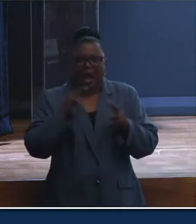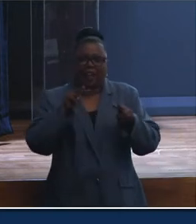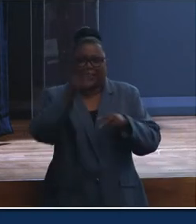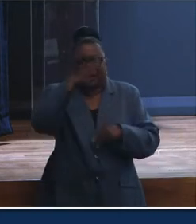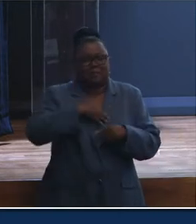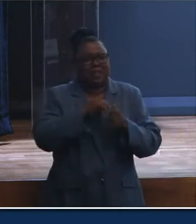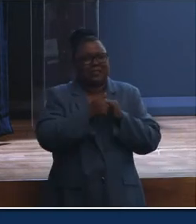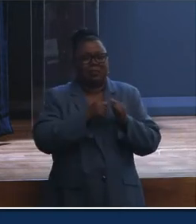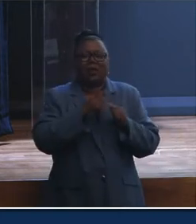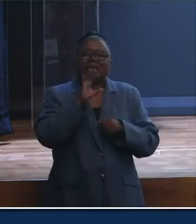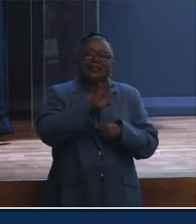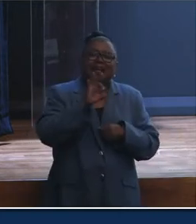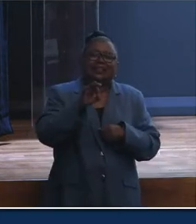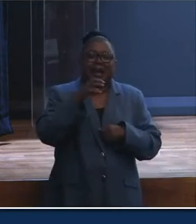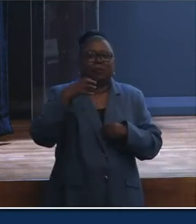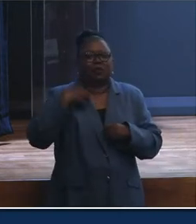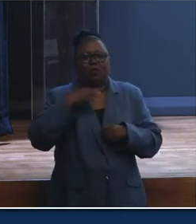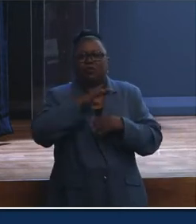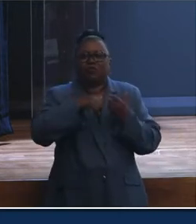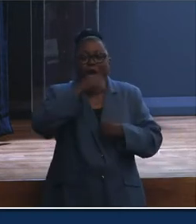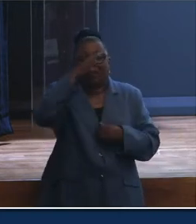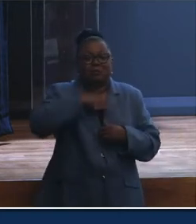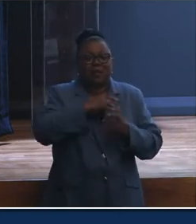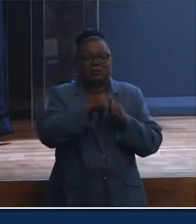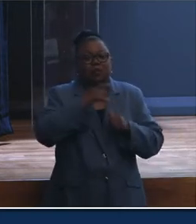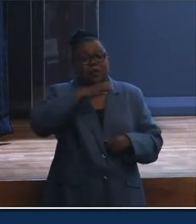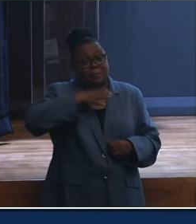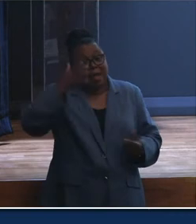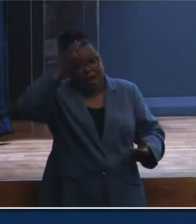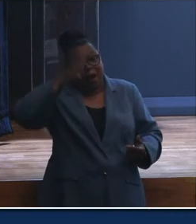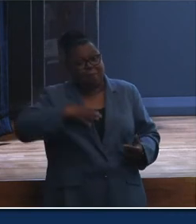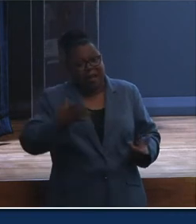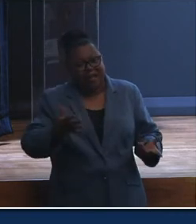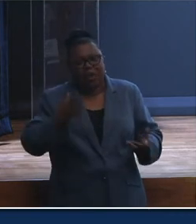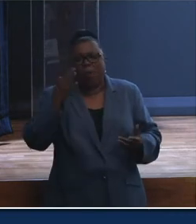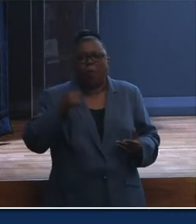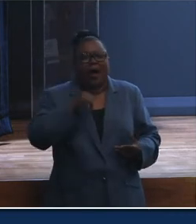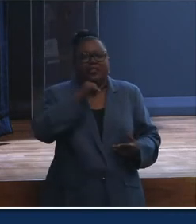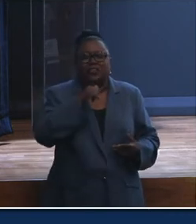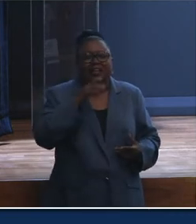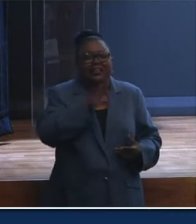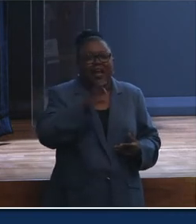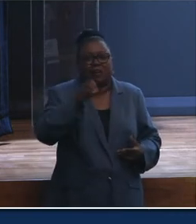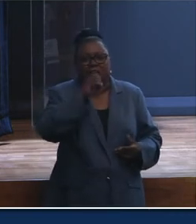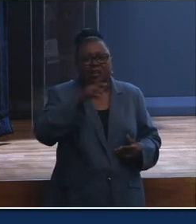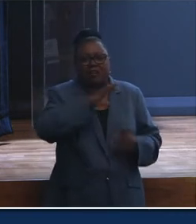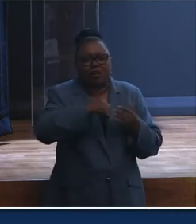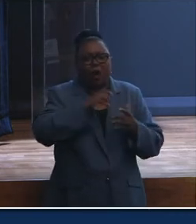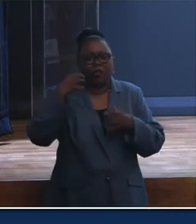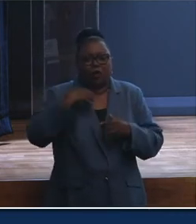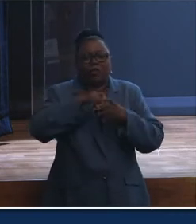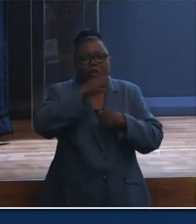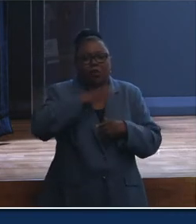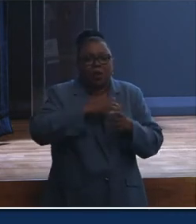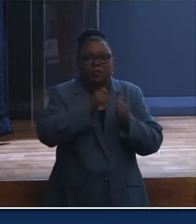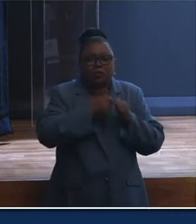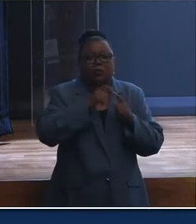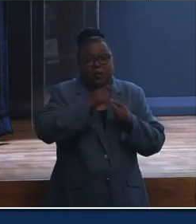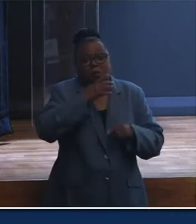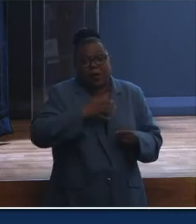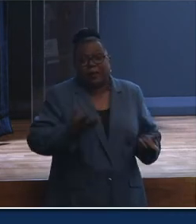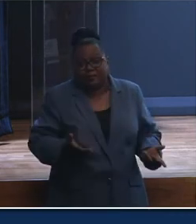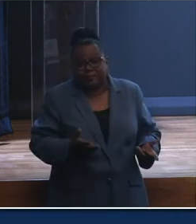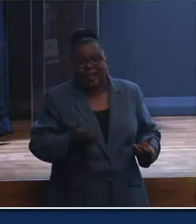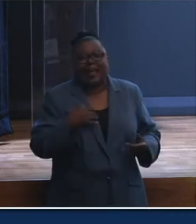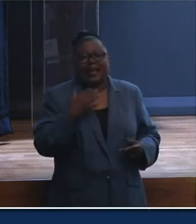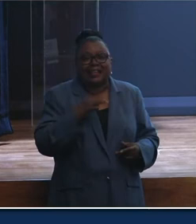men's sports. 99% of coaches of all men's sports are men. So why shouldn't 99% of all the coaches in women's sports be women?